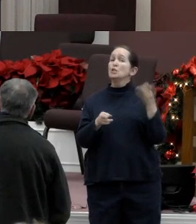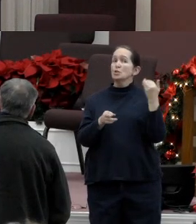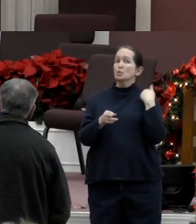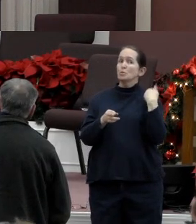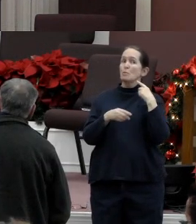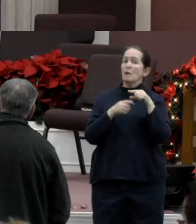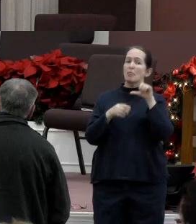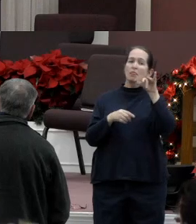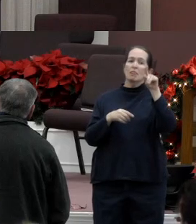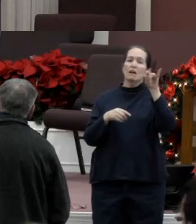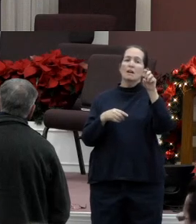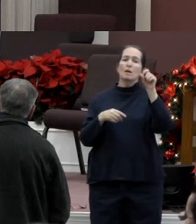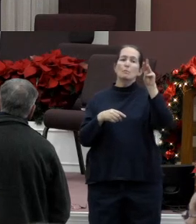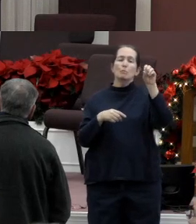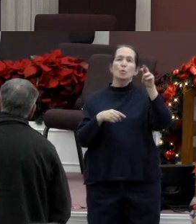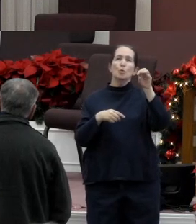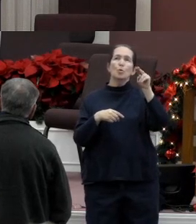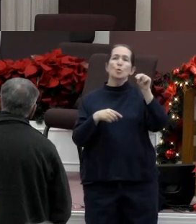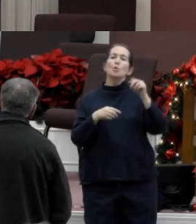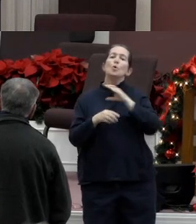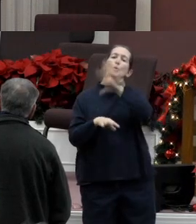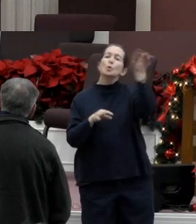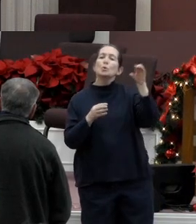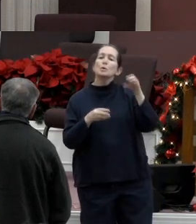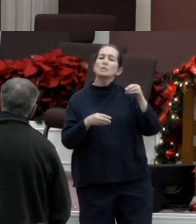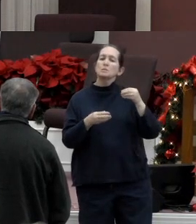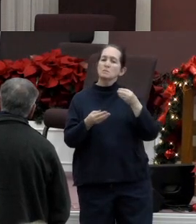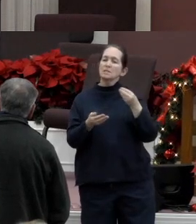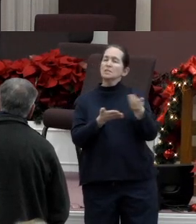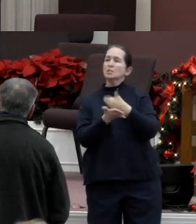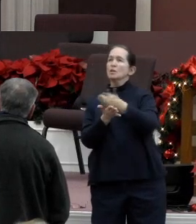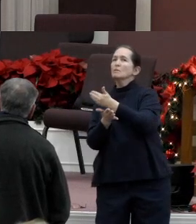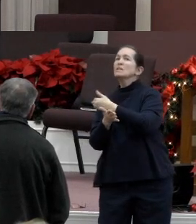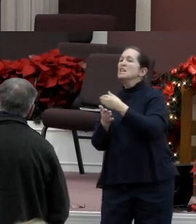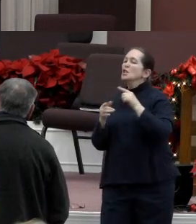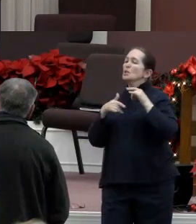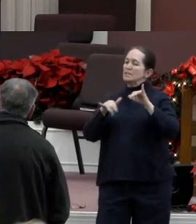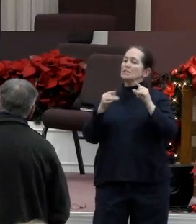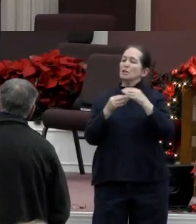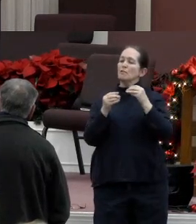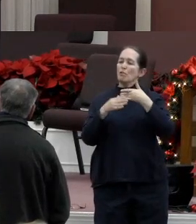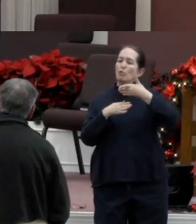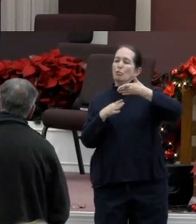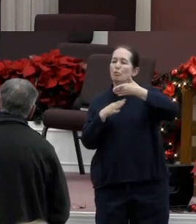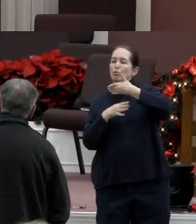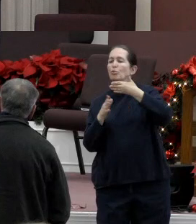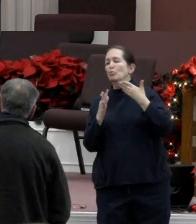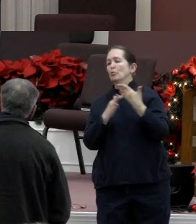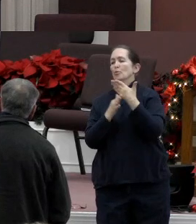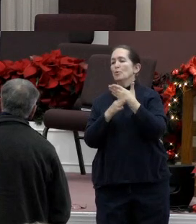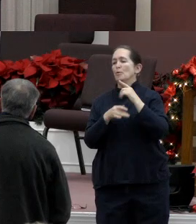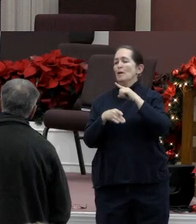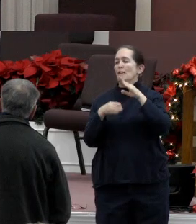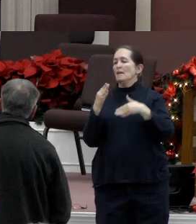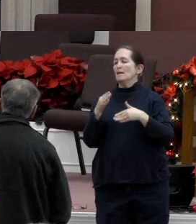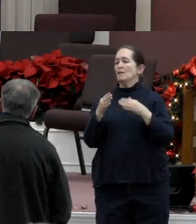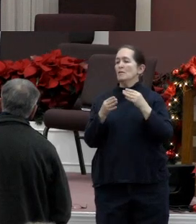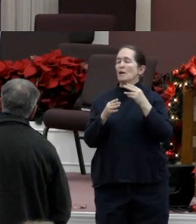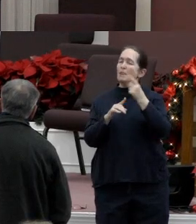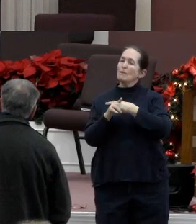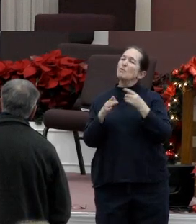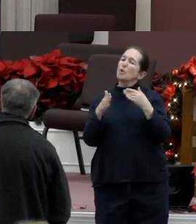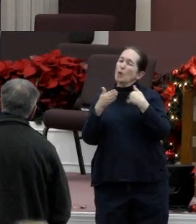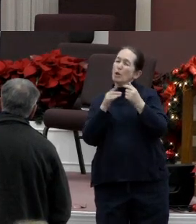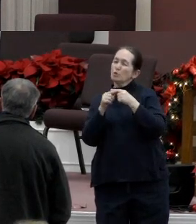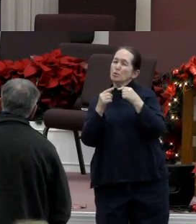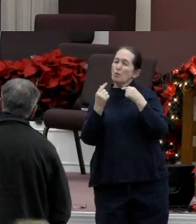the Lottie Moon Christmas offering. You can still give through the end of the month for that. We're getting close to our church goal. And don't forget, also tied